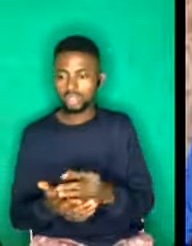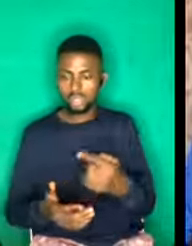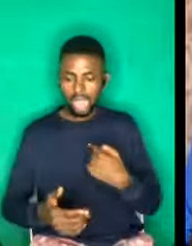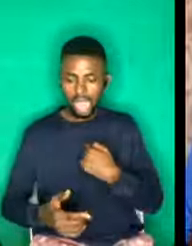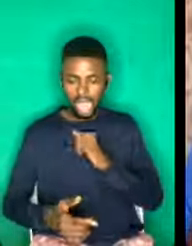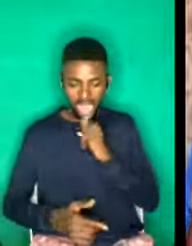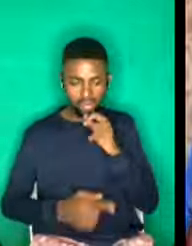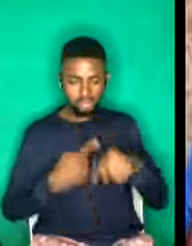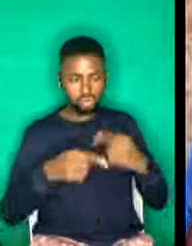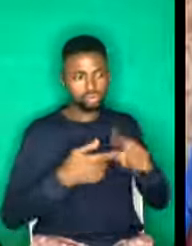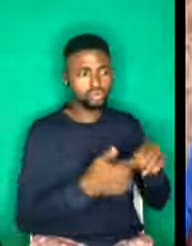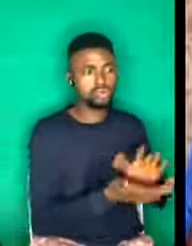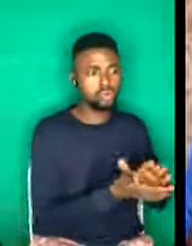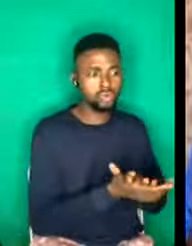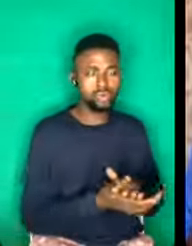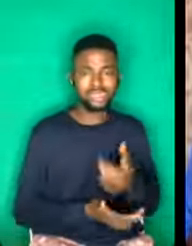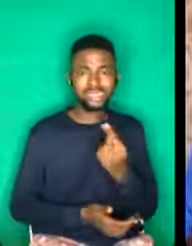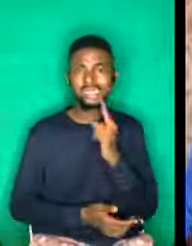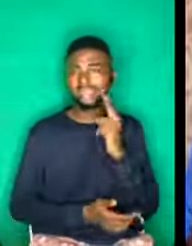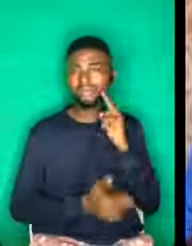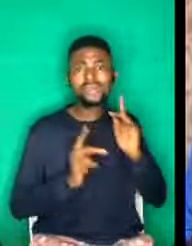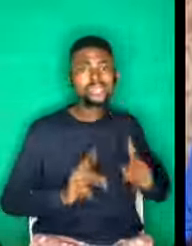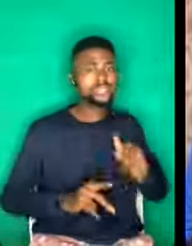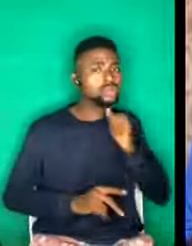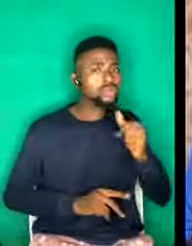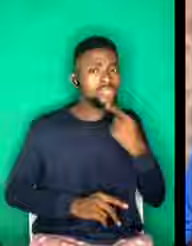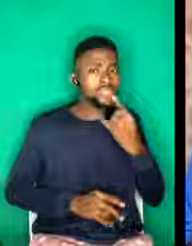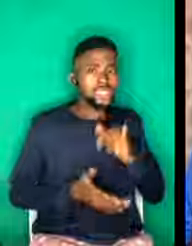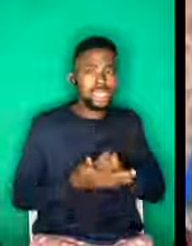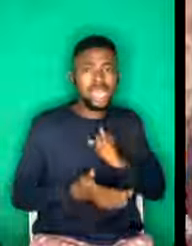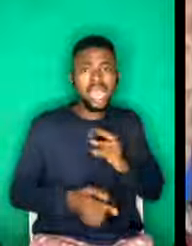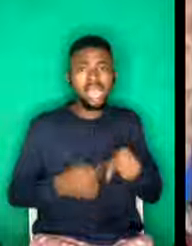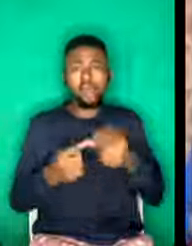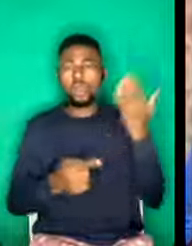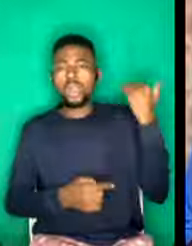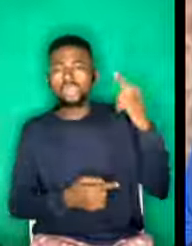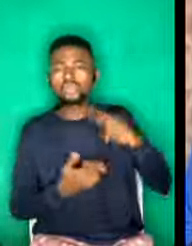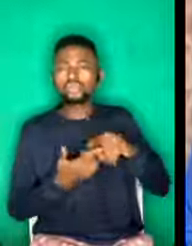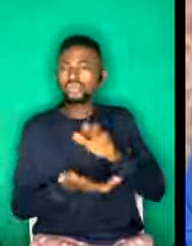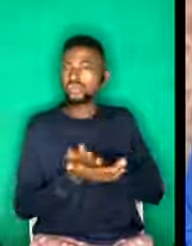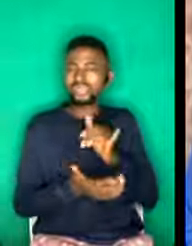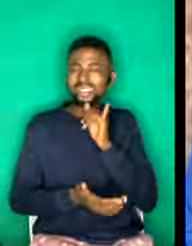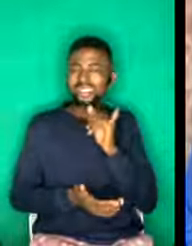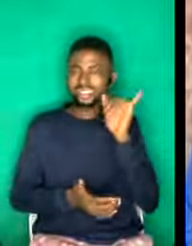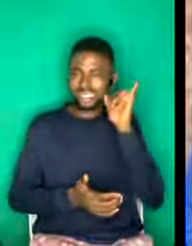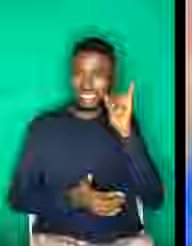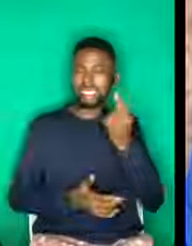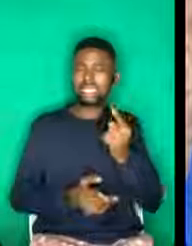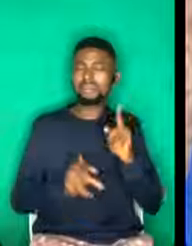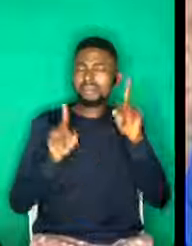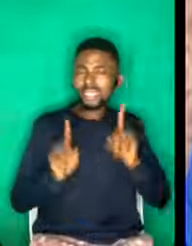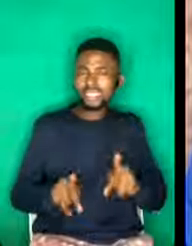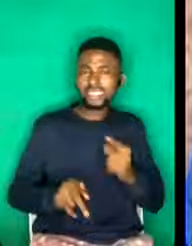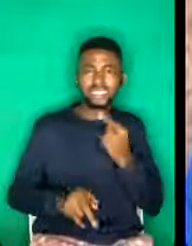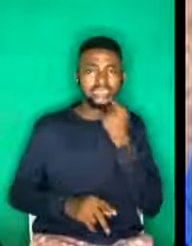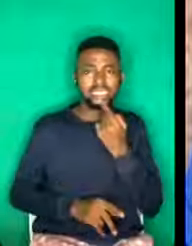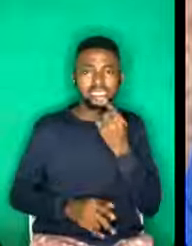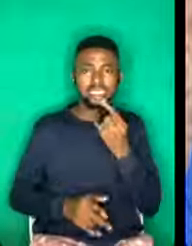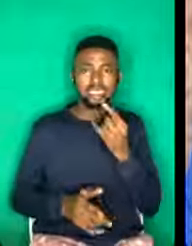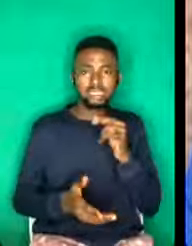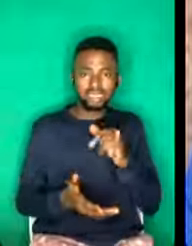The deaf person did not say, I went to school yesterday. No, the deaf person said categorically, he